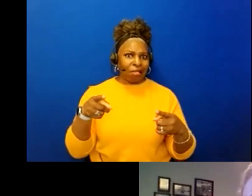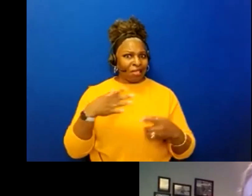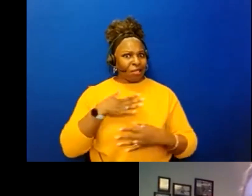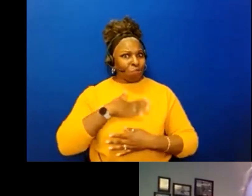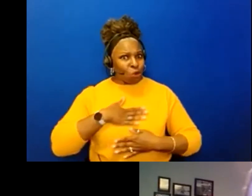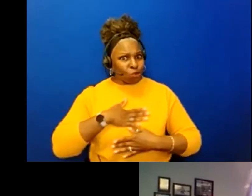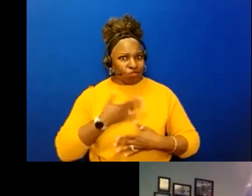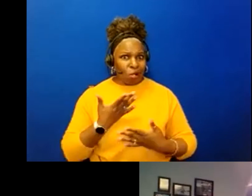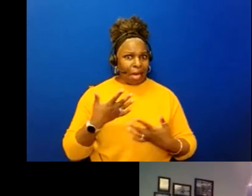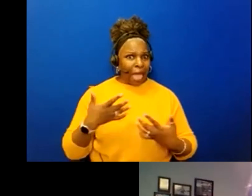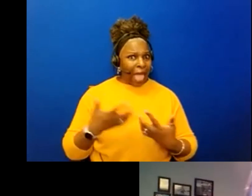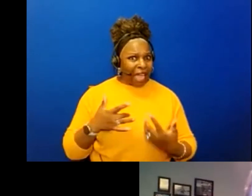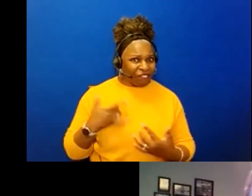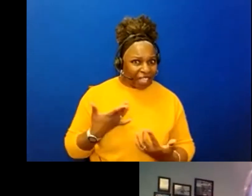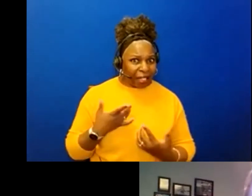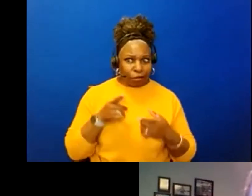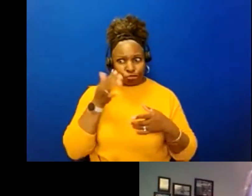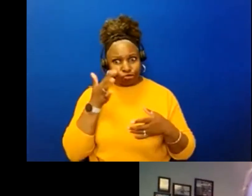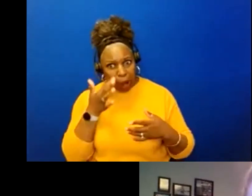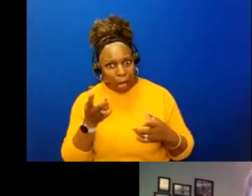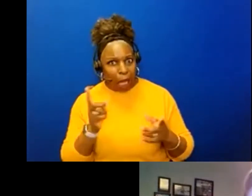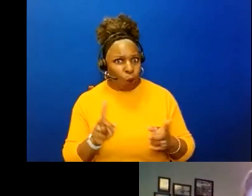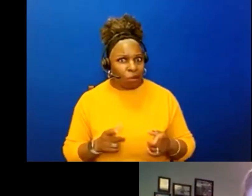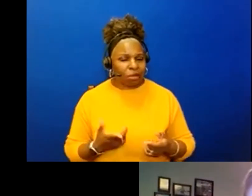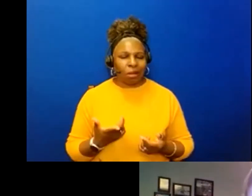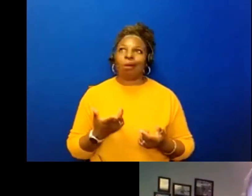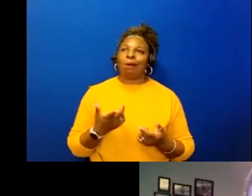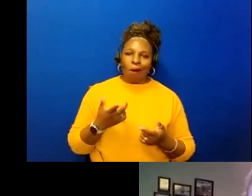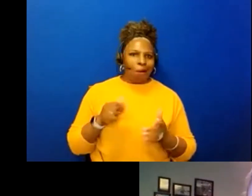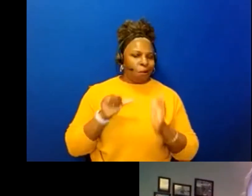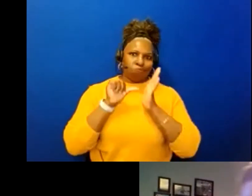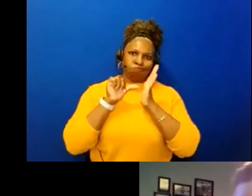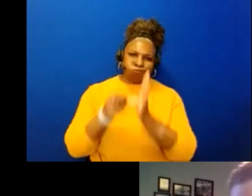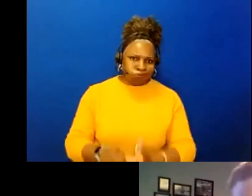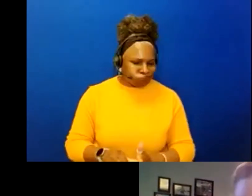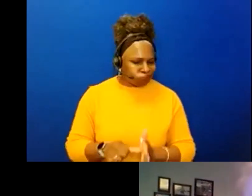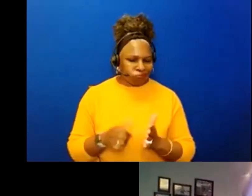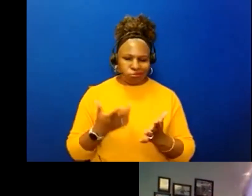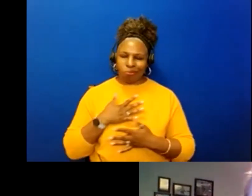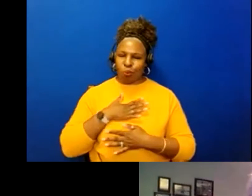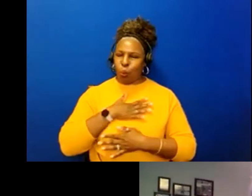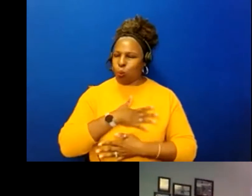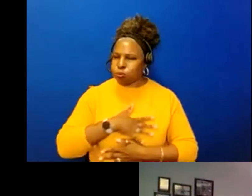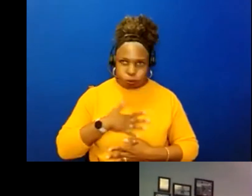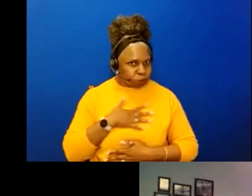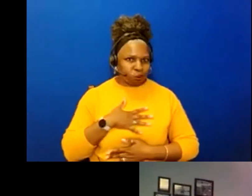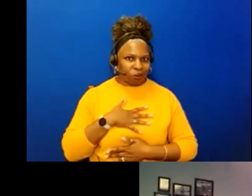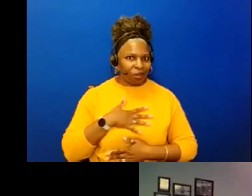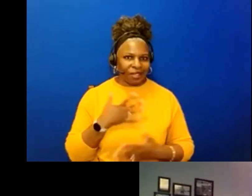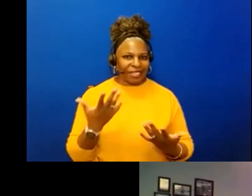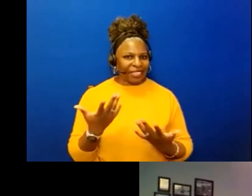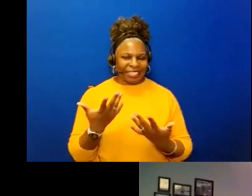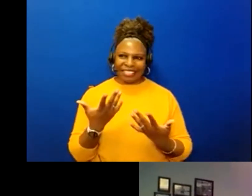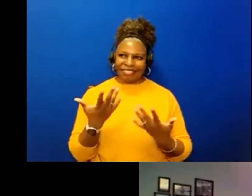every podium, and I think it's getting worse the older I get. So yeah, it's an incredible feeling, and I think it's just a